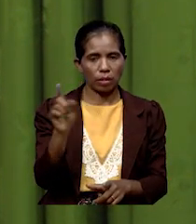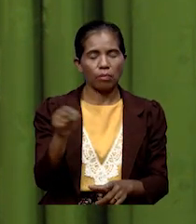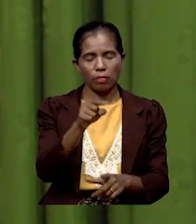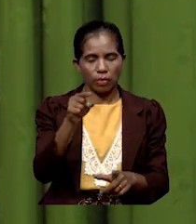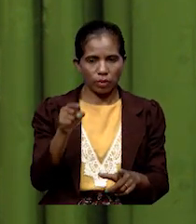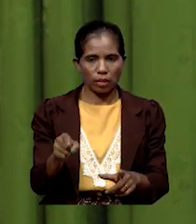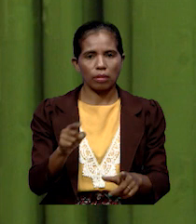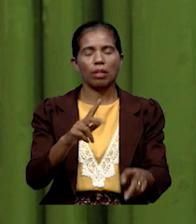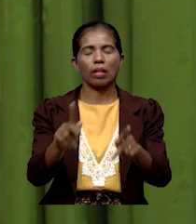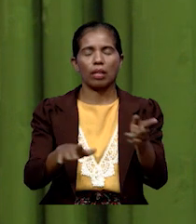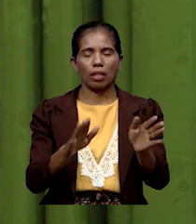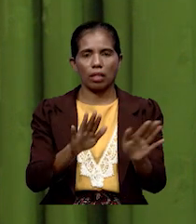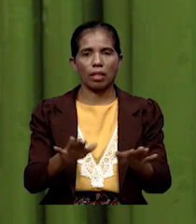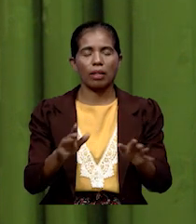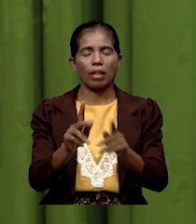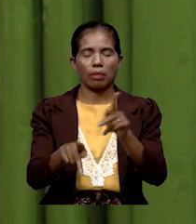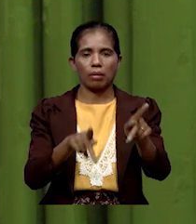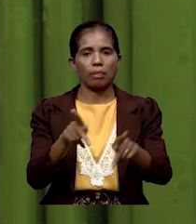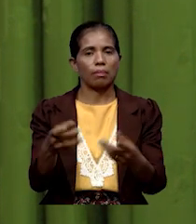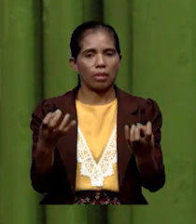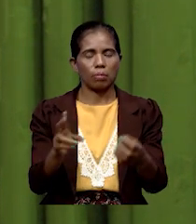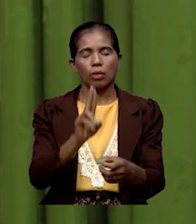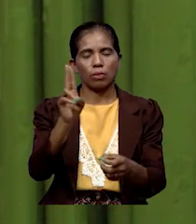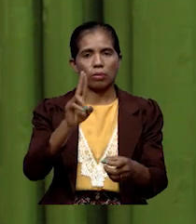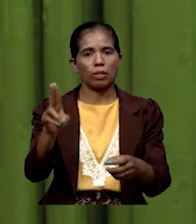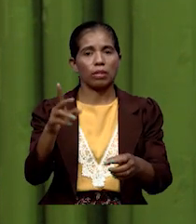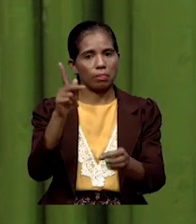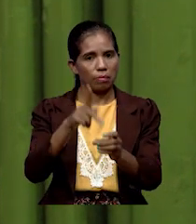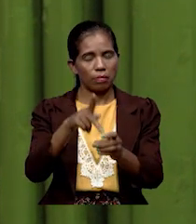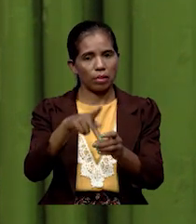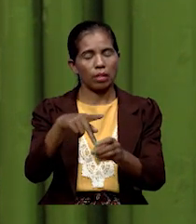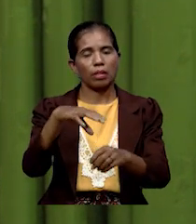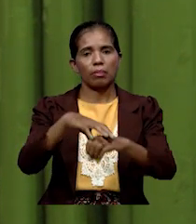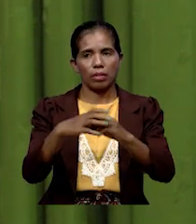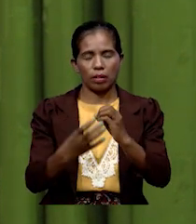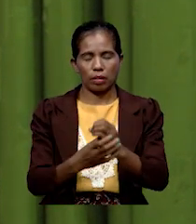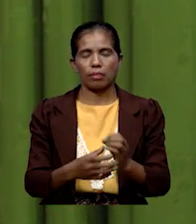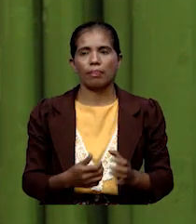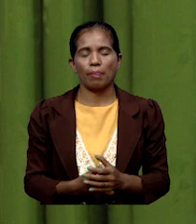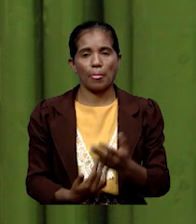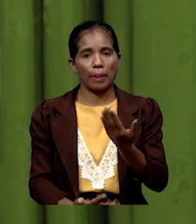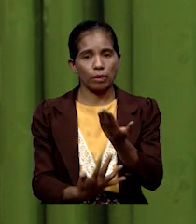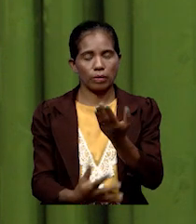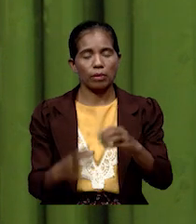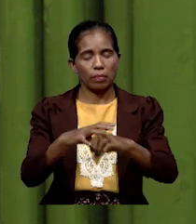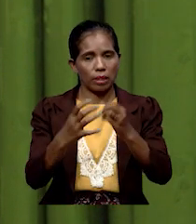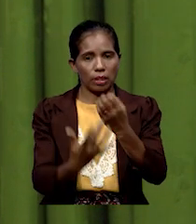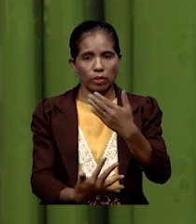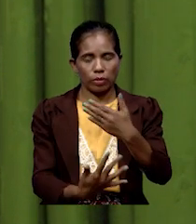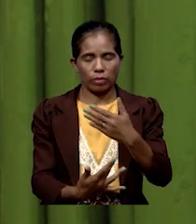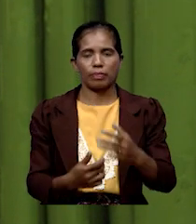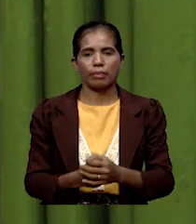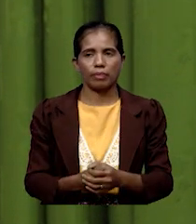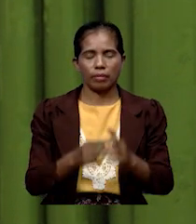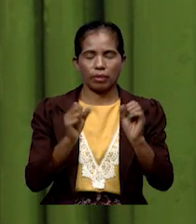areas primarily use solid fuels for cooking. Air pollution in and around the homes is